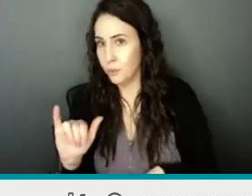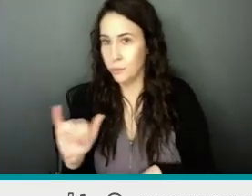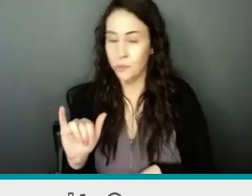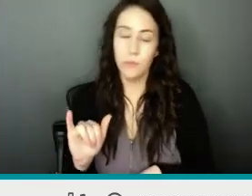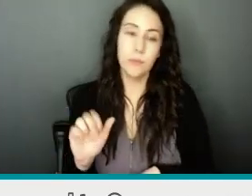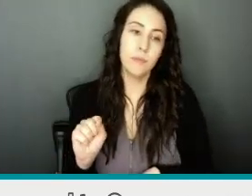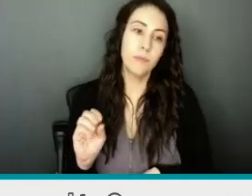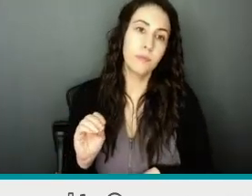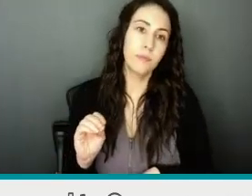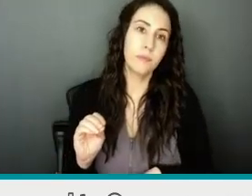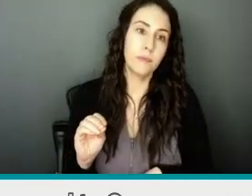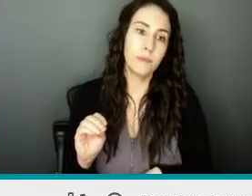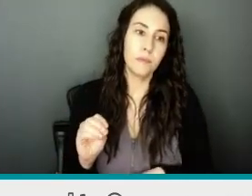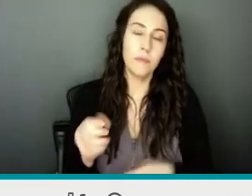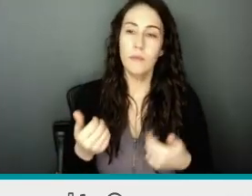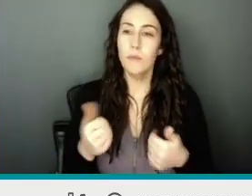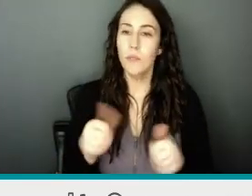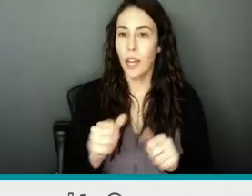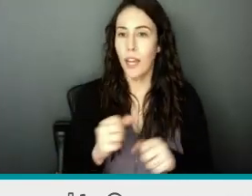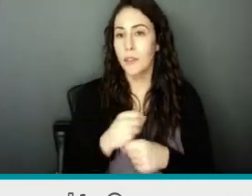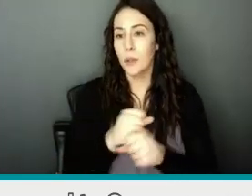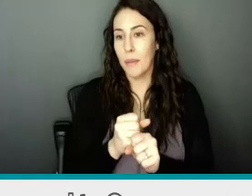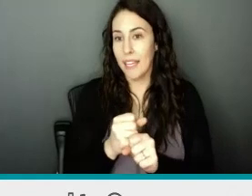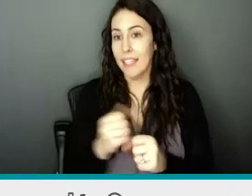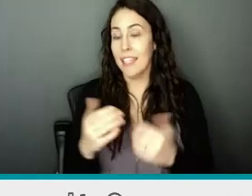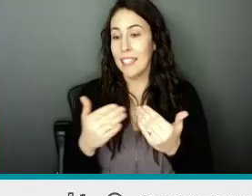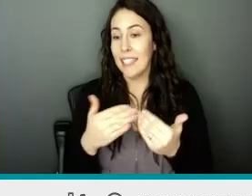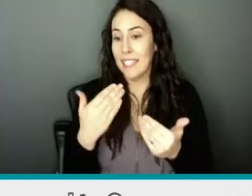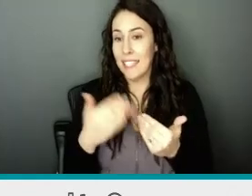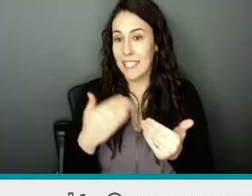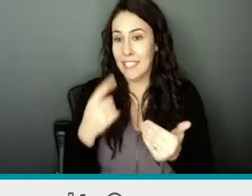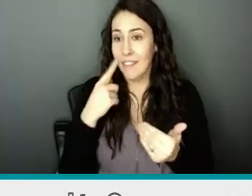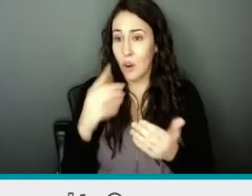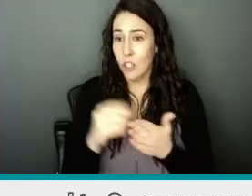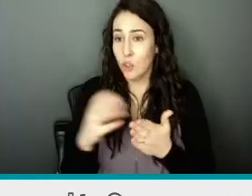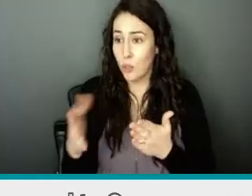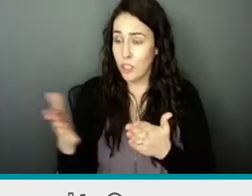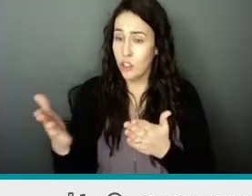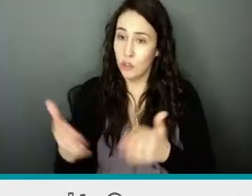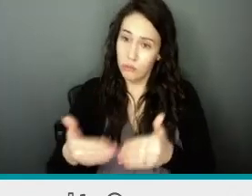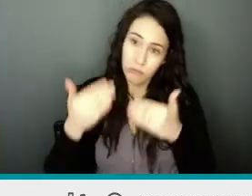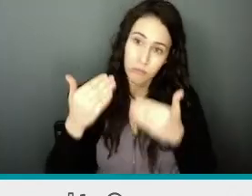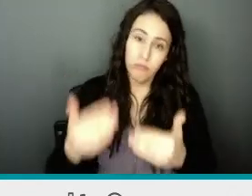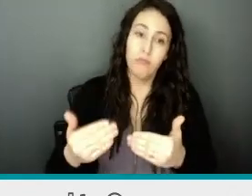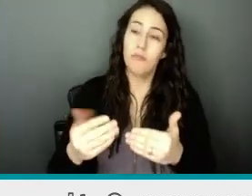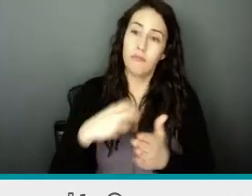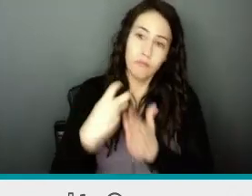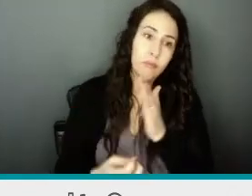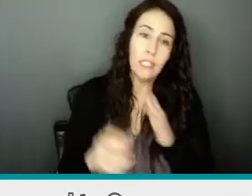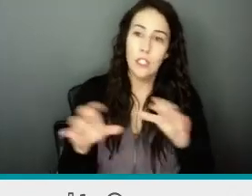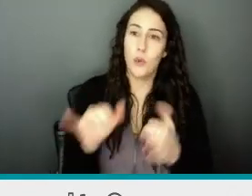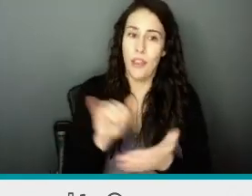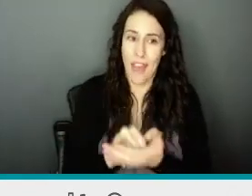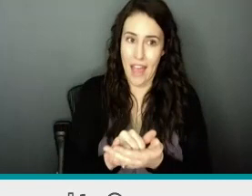so trying to make it easy for students to jump in and do that practice. This is what that would look like inside